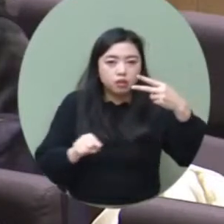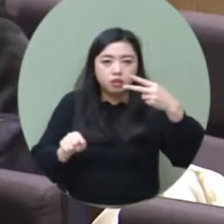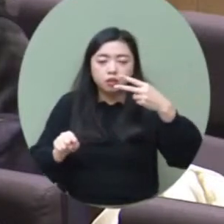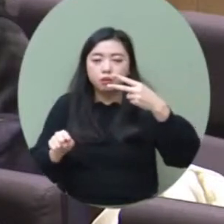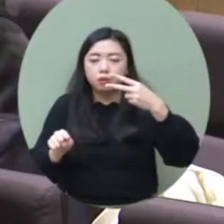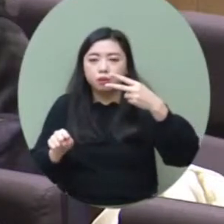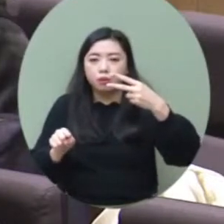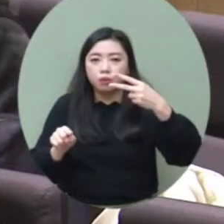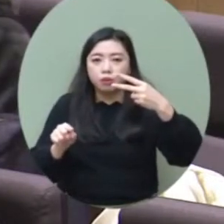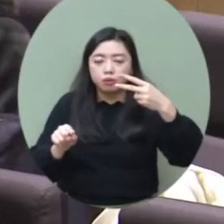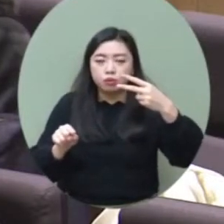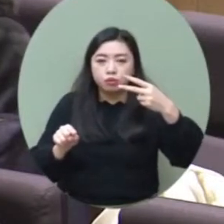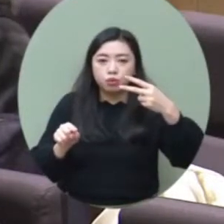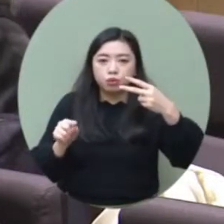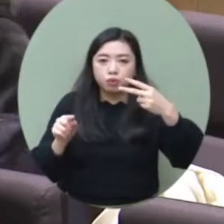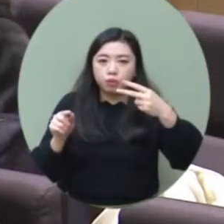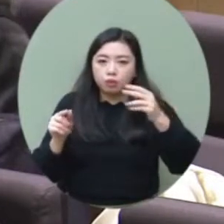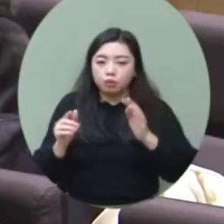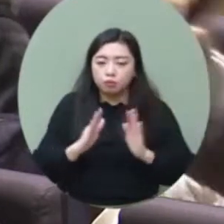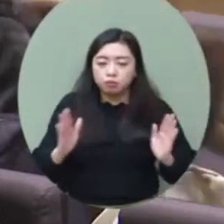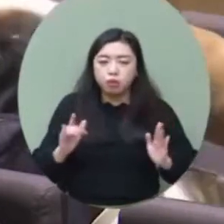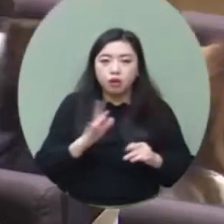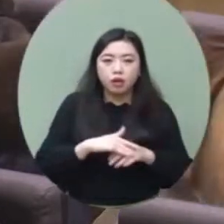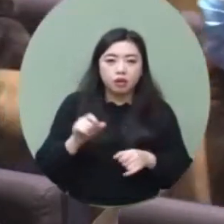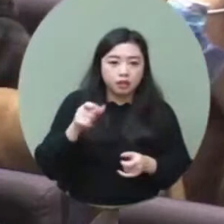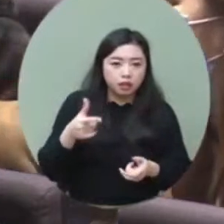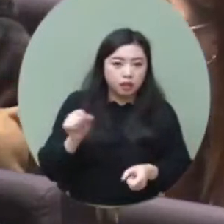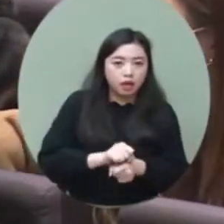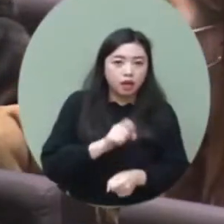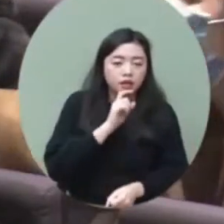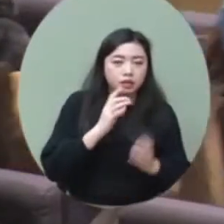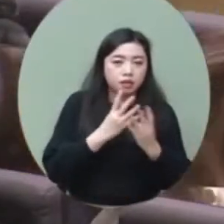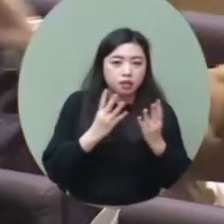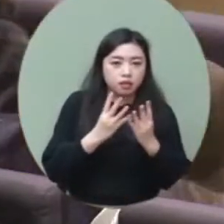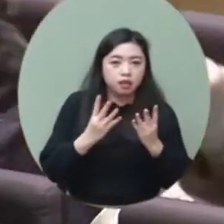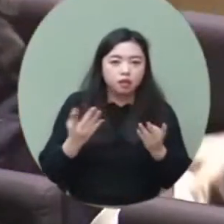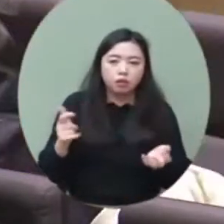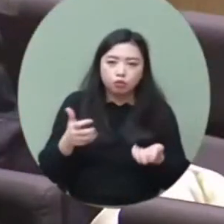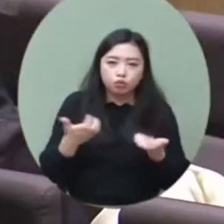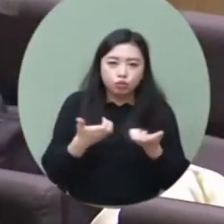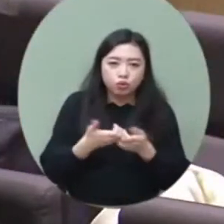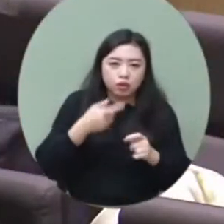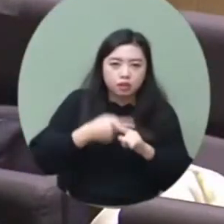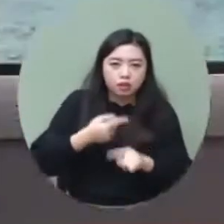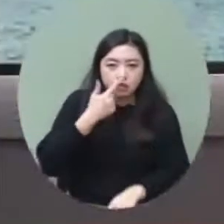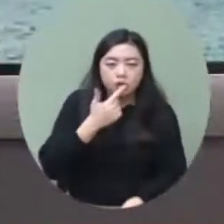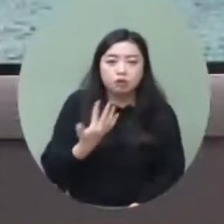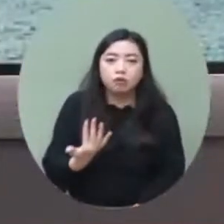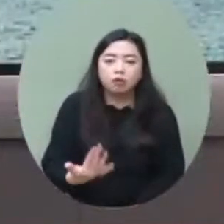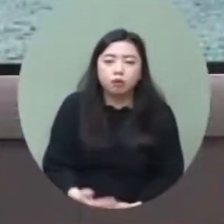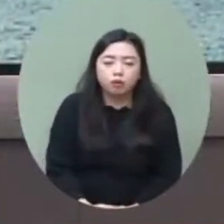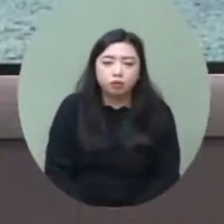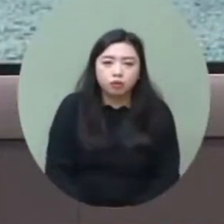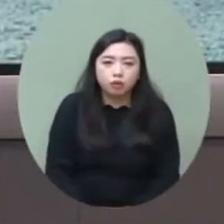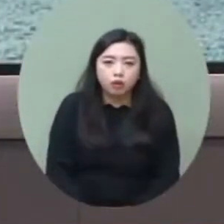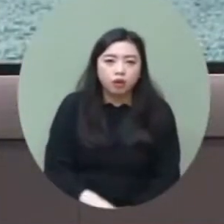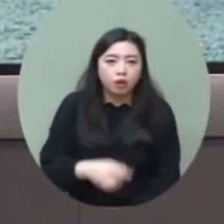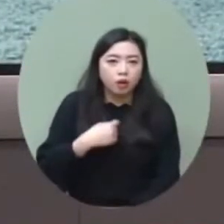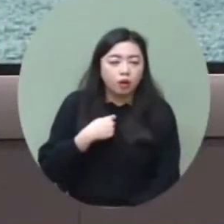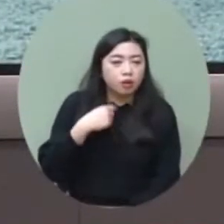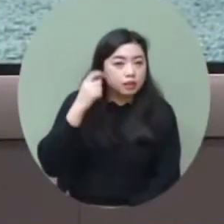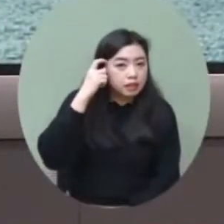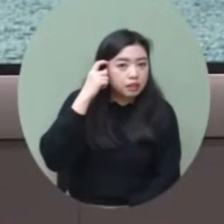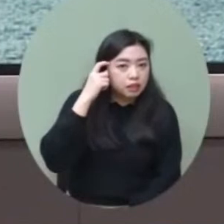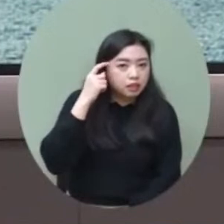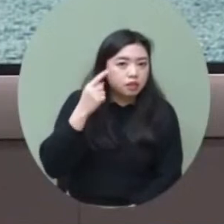between the 9th and 18th of February, there were only 829. So where did the extra number come from?